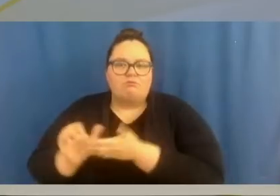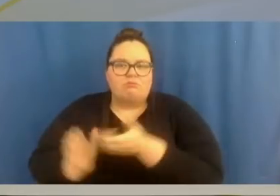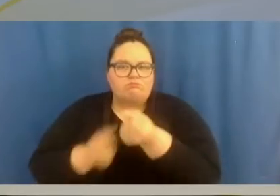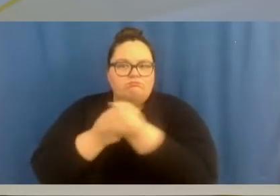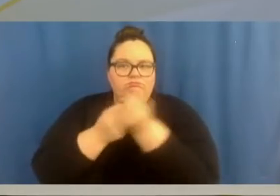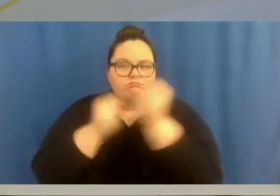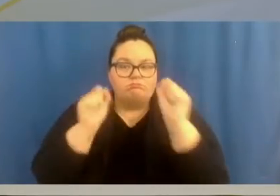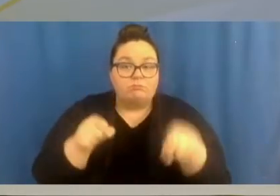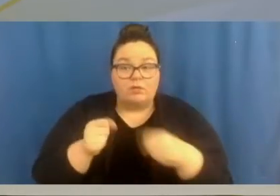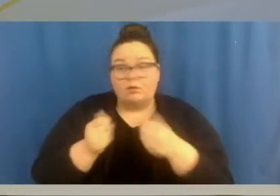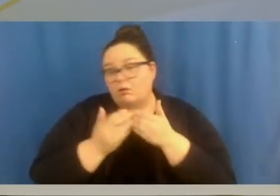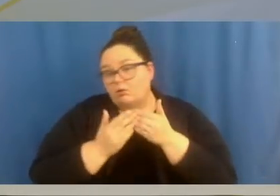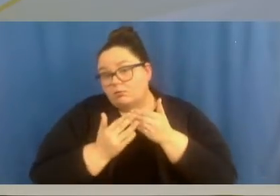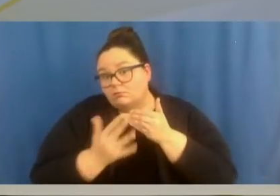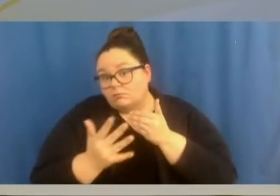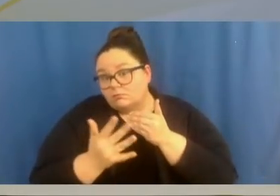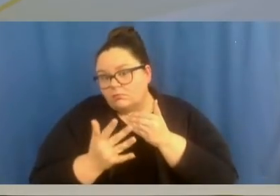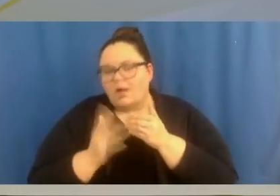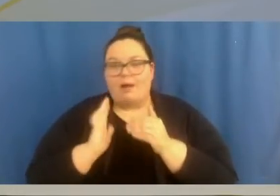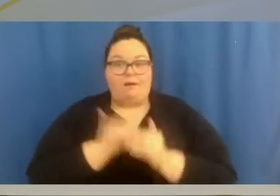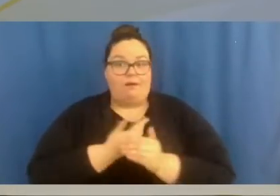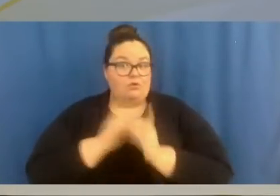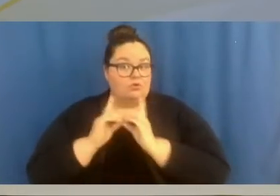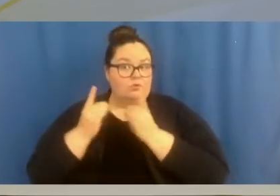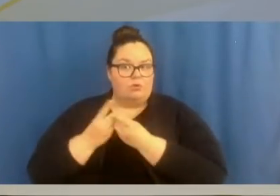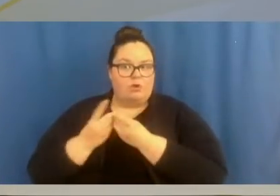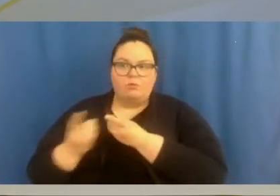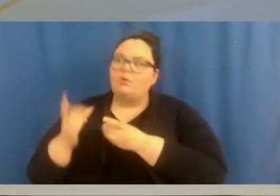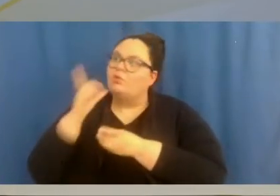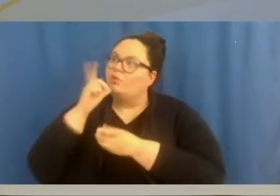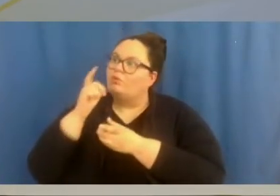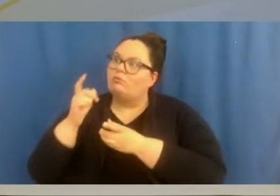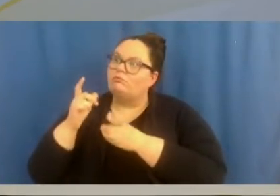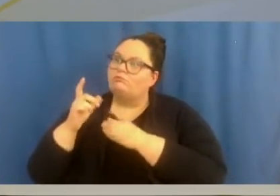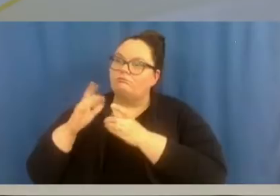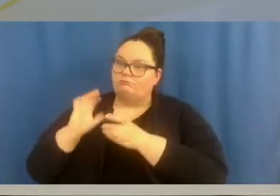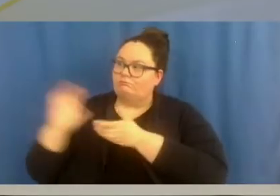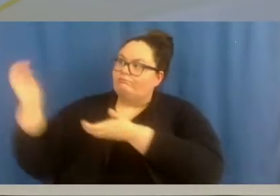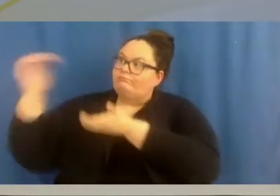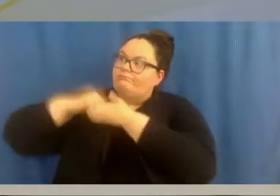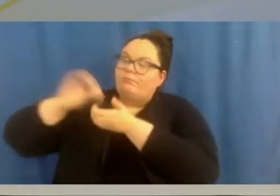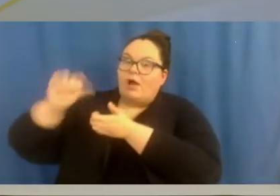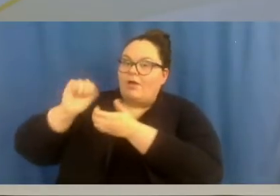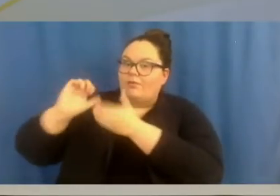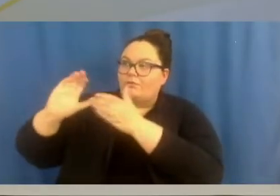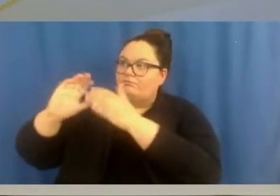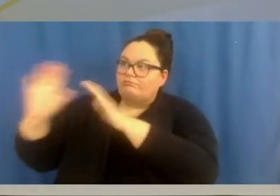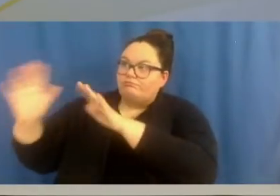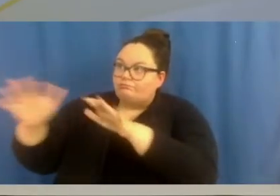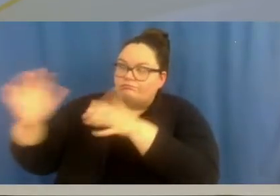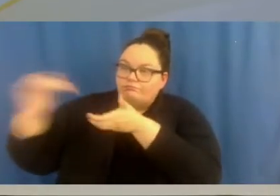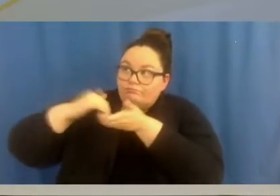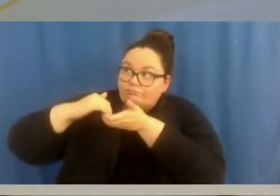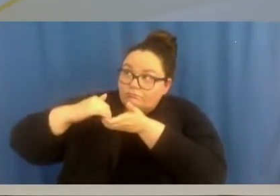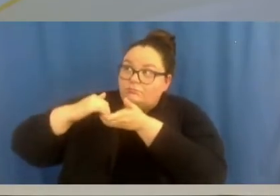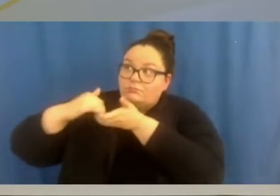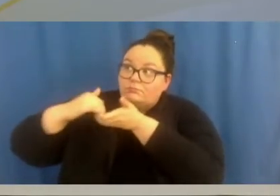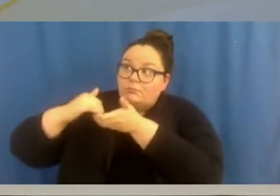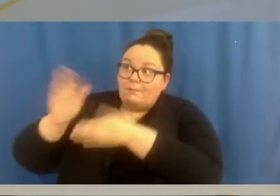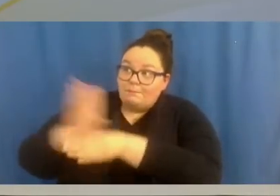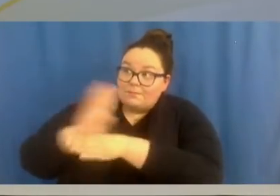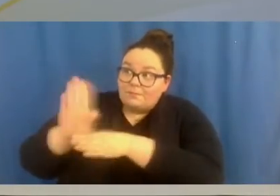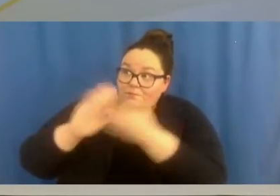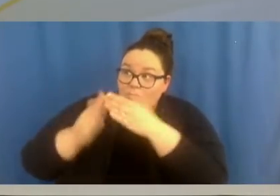days, staff from our department will be meeting with stakeholders to discuss the gaps in business supports to ensure our business community is supported.